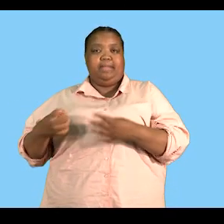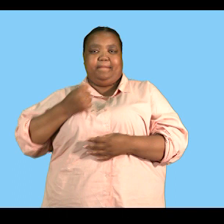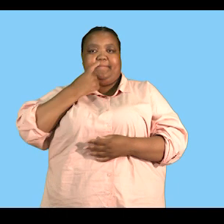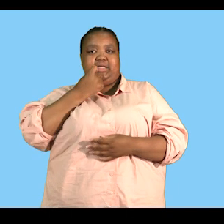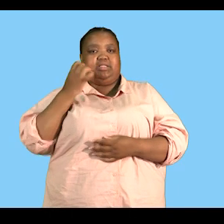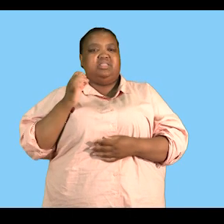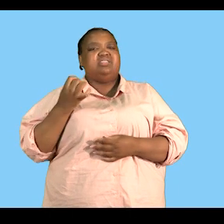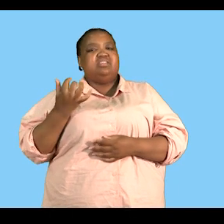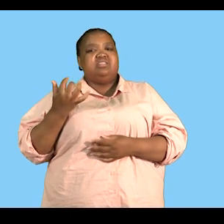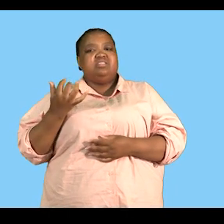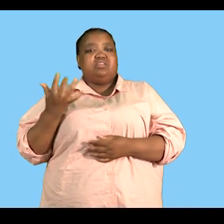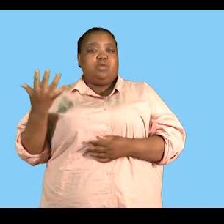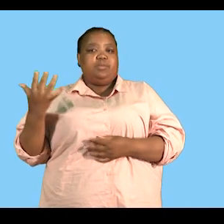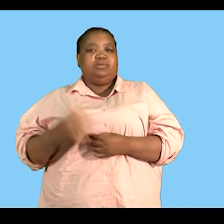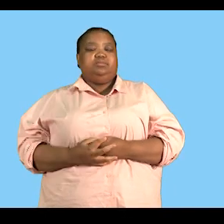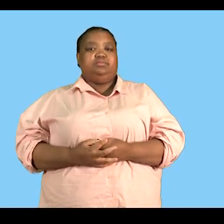week.